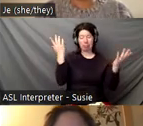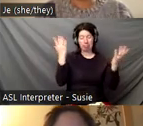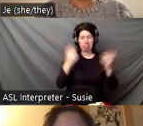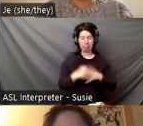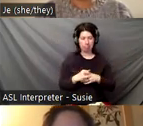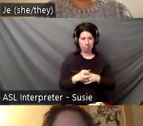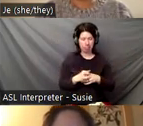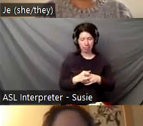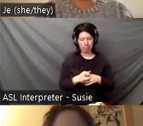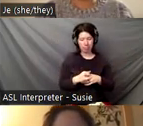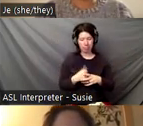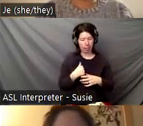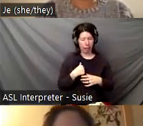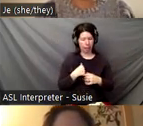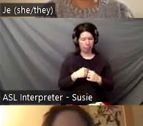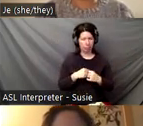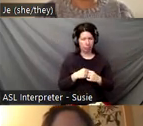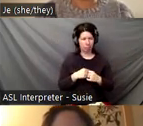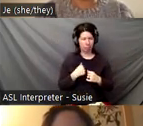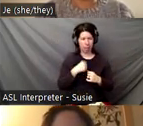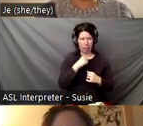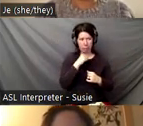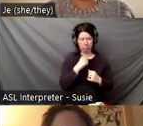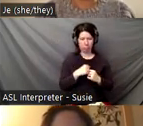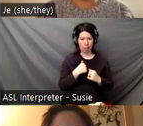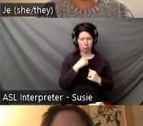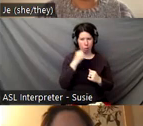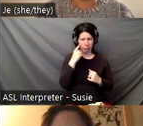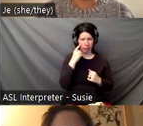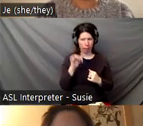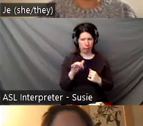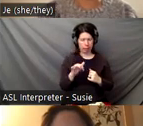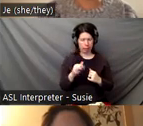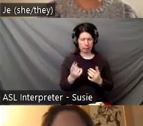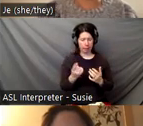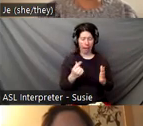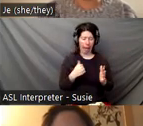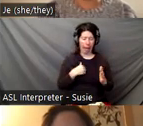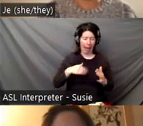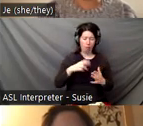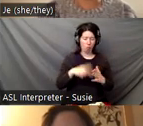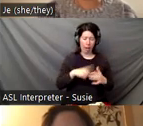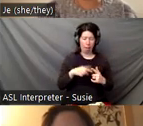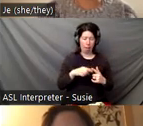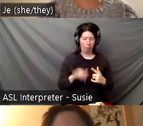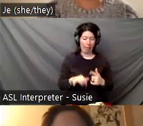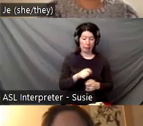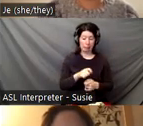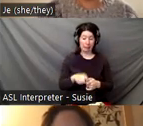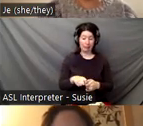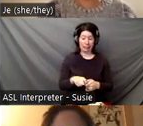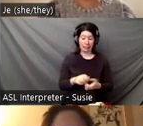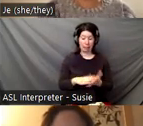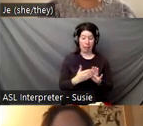like, I don't think that's something, I don't know if that's a, like, I haven't read anything about that specifically being a best practice of